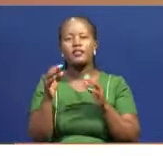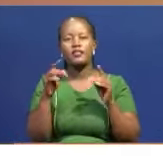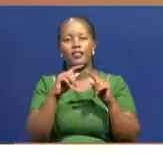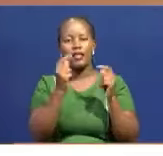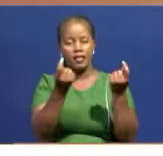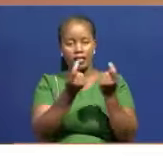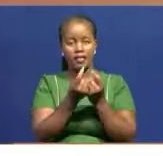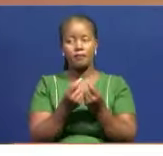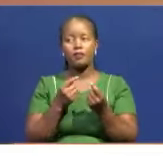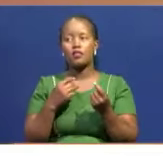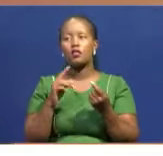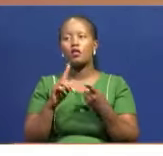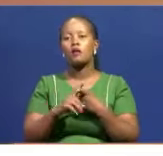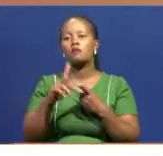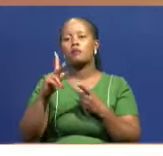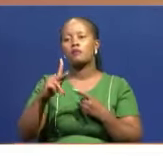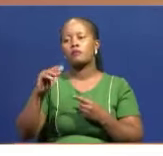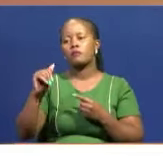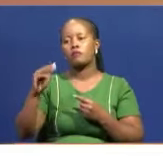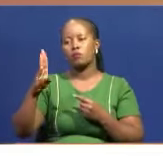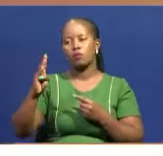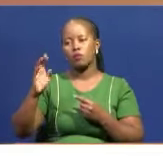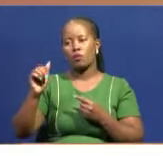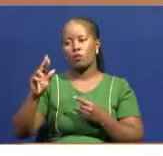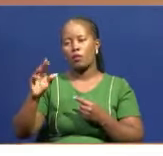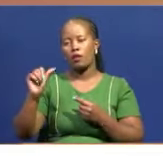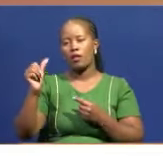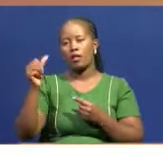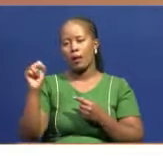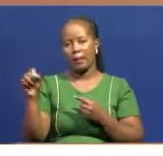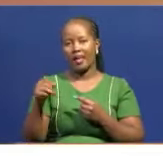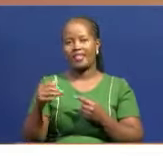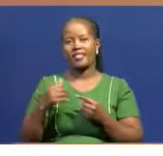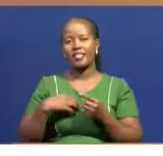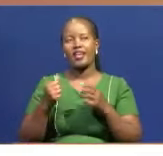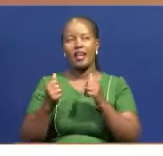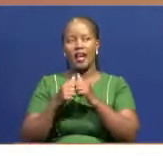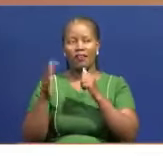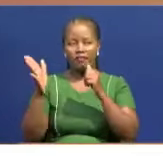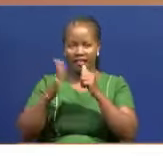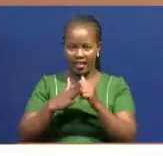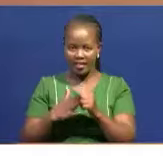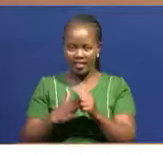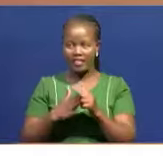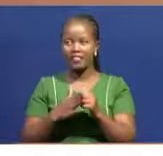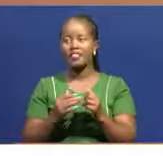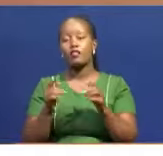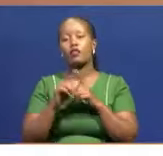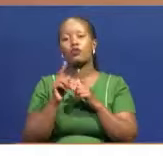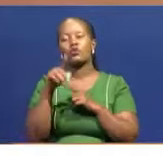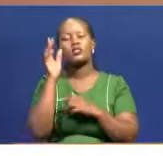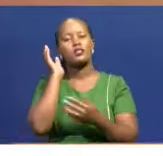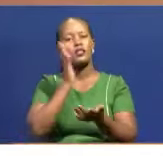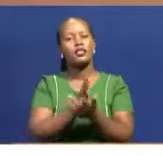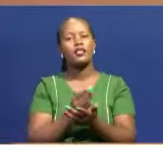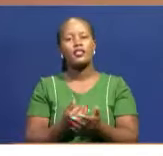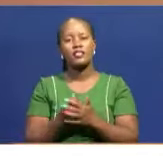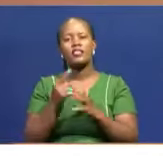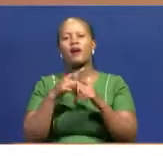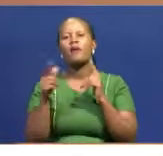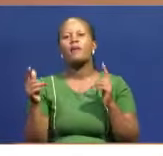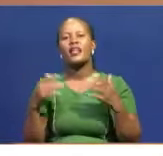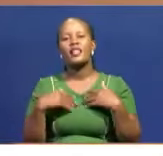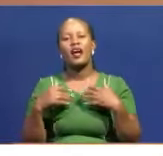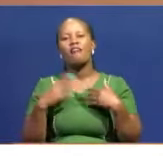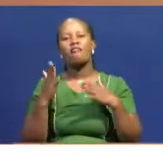I think Cabras alone have 19 Simba's players. Yes. You see. That's the situation at the moment. That's the reality on the ground. But with high-performance